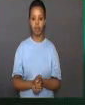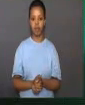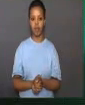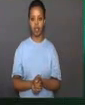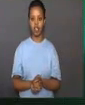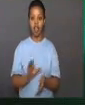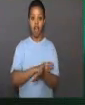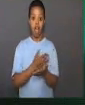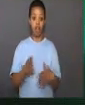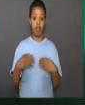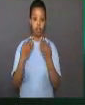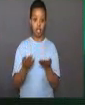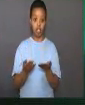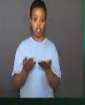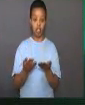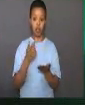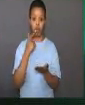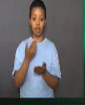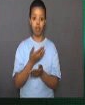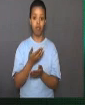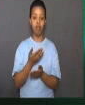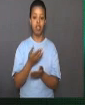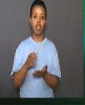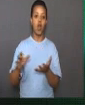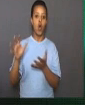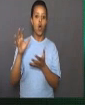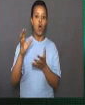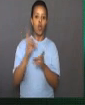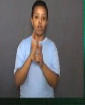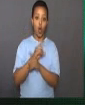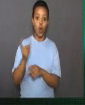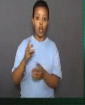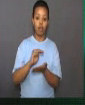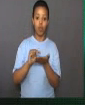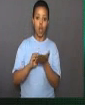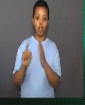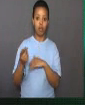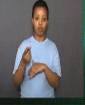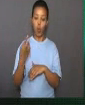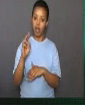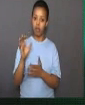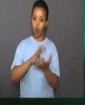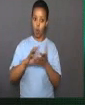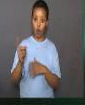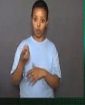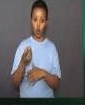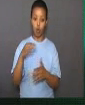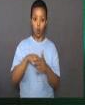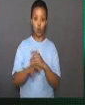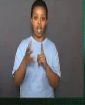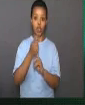A carbohydrate is an organic compound that contains the elements